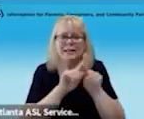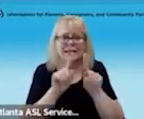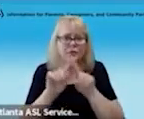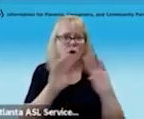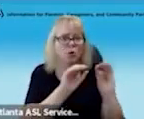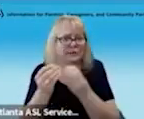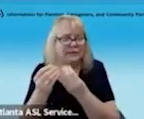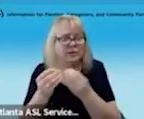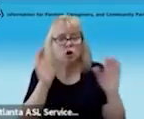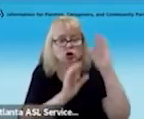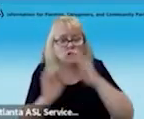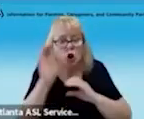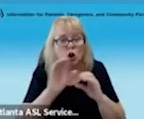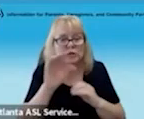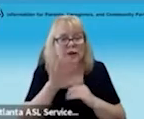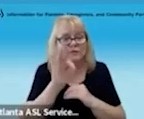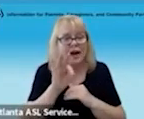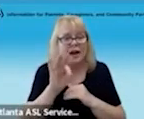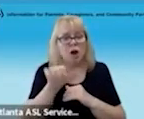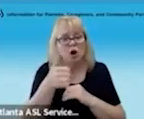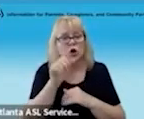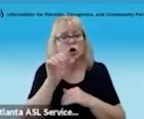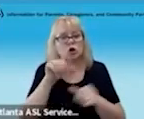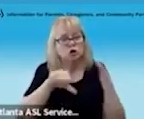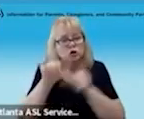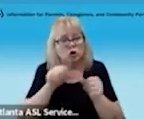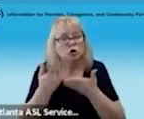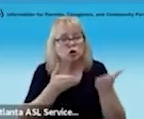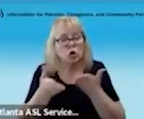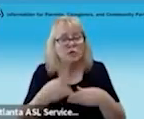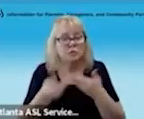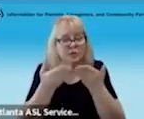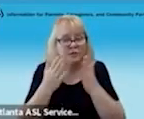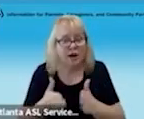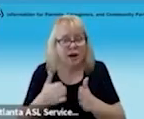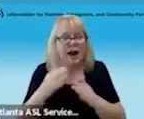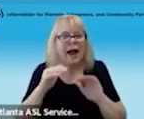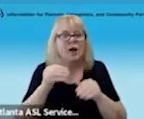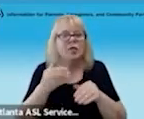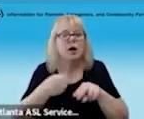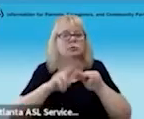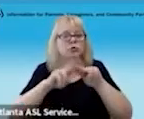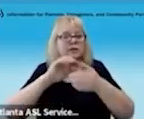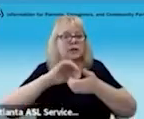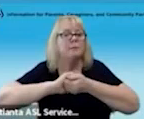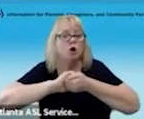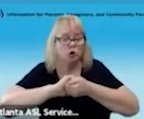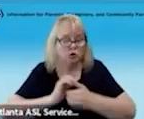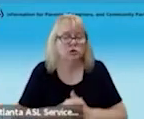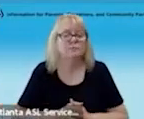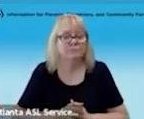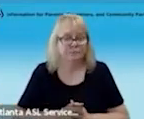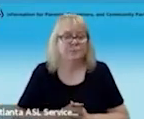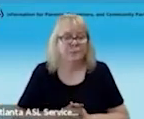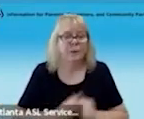the importance of getting themselves and their children vaccinated is very important. So if you are from a community-based organization,